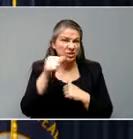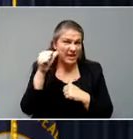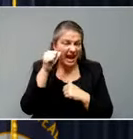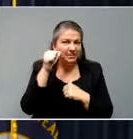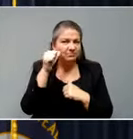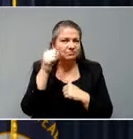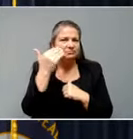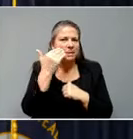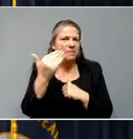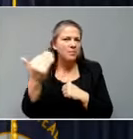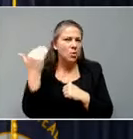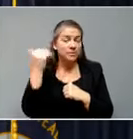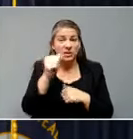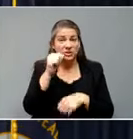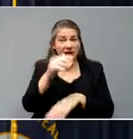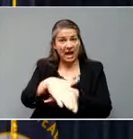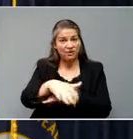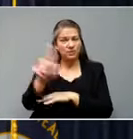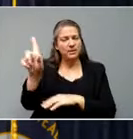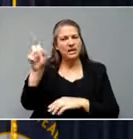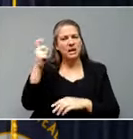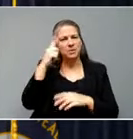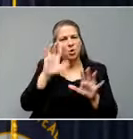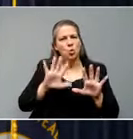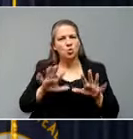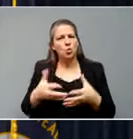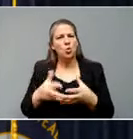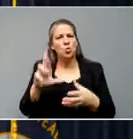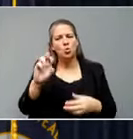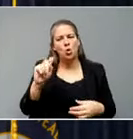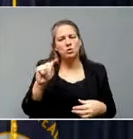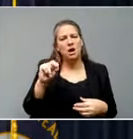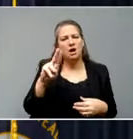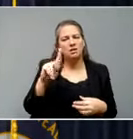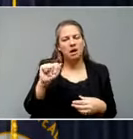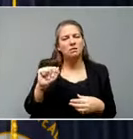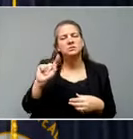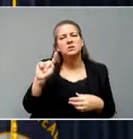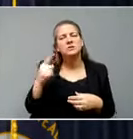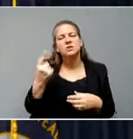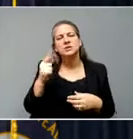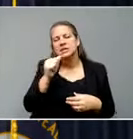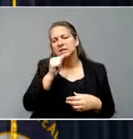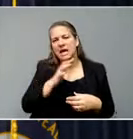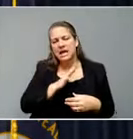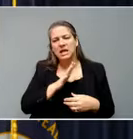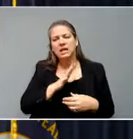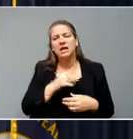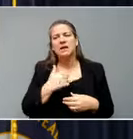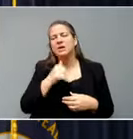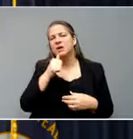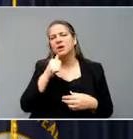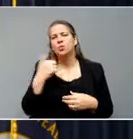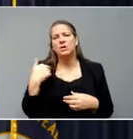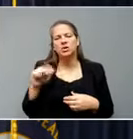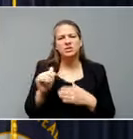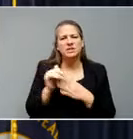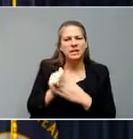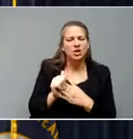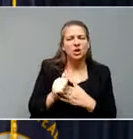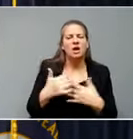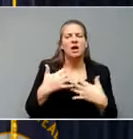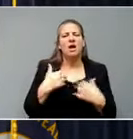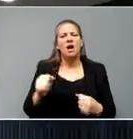yesterday afternoon in the Capitol Rotunda, the First Lady, Lieutenant Governor Coleman, and I were joined by religious leaders and healthcare